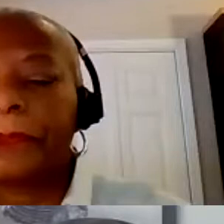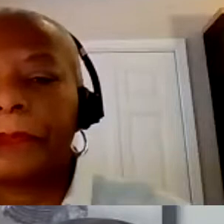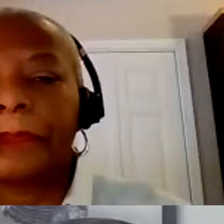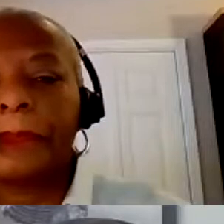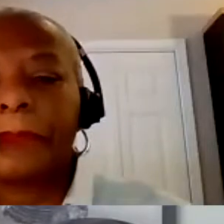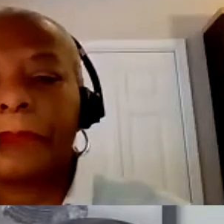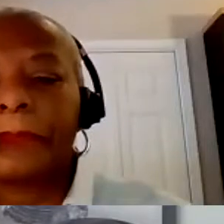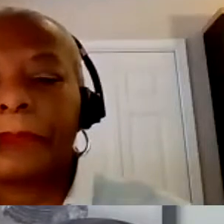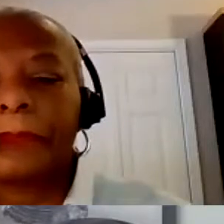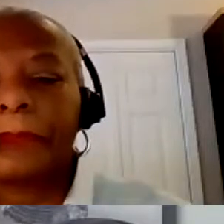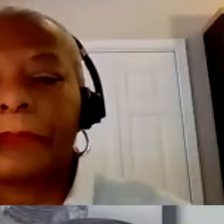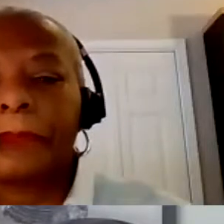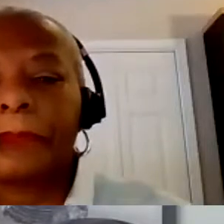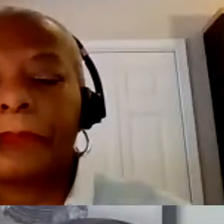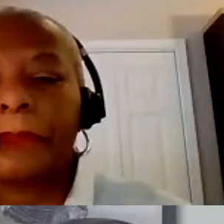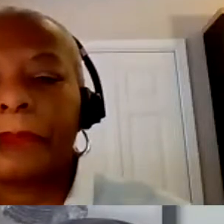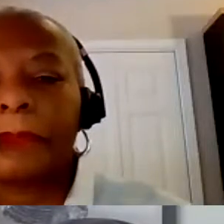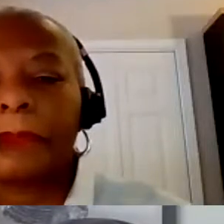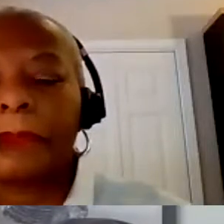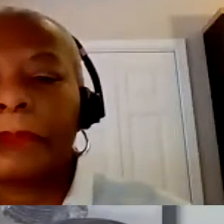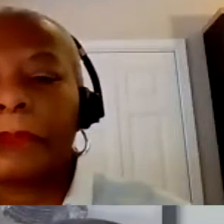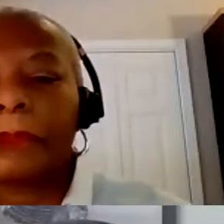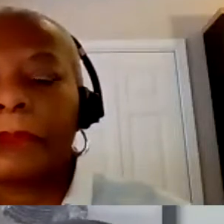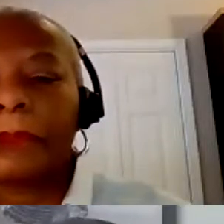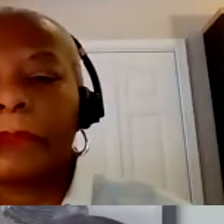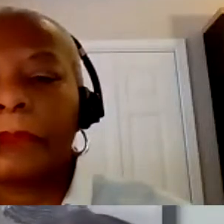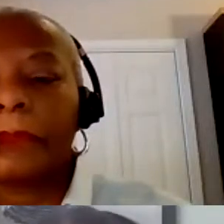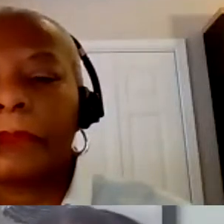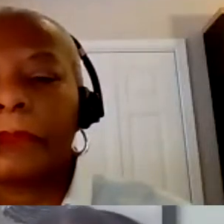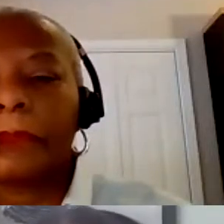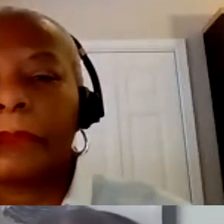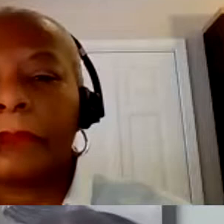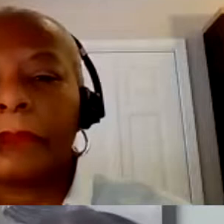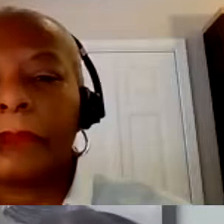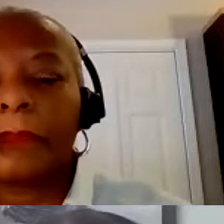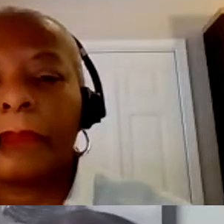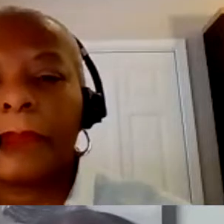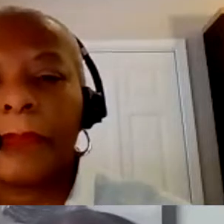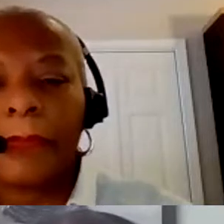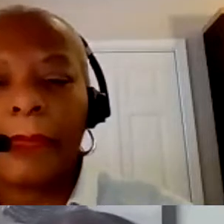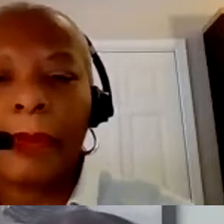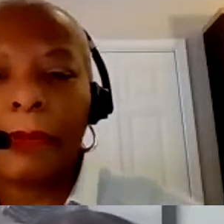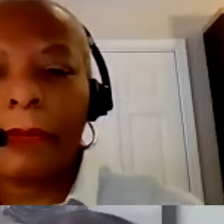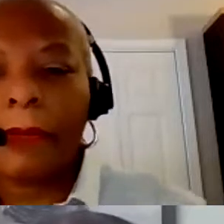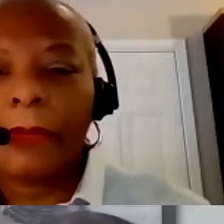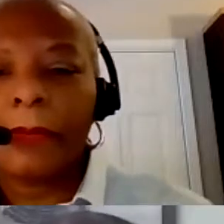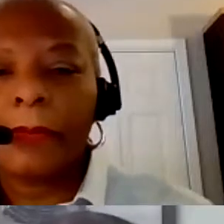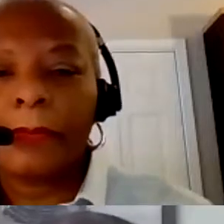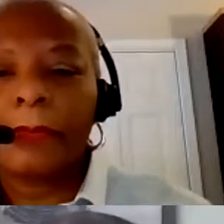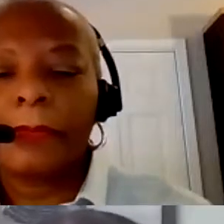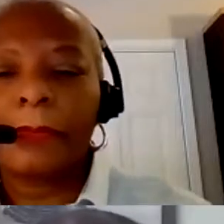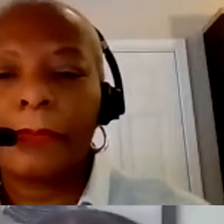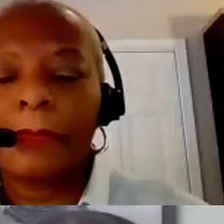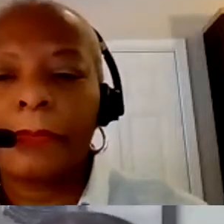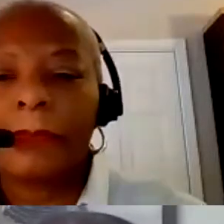to work in the field, and we could even collaborate with you even more to